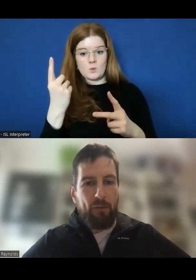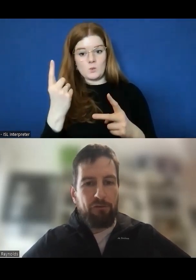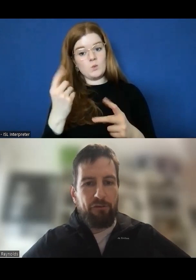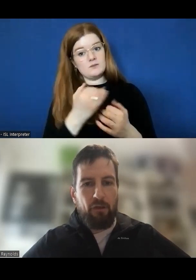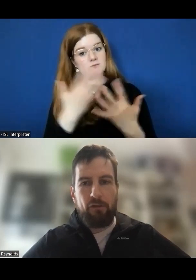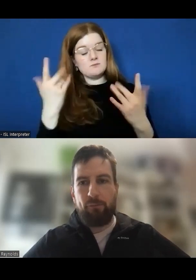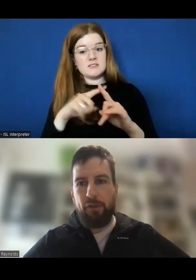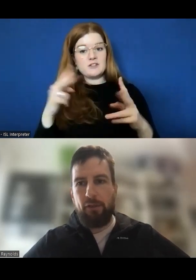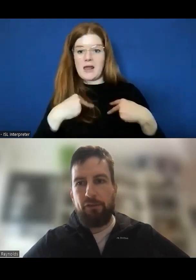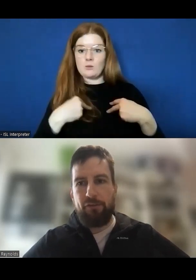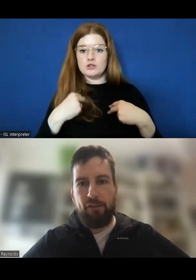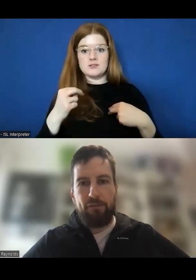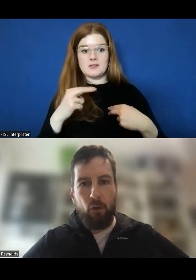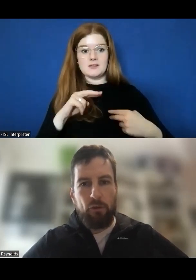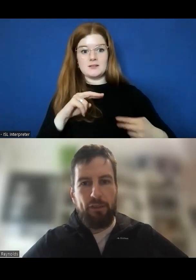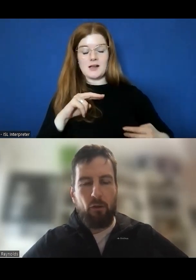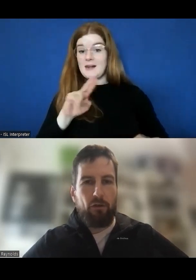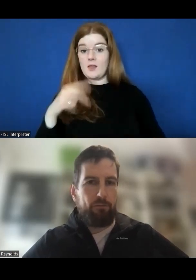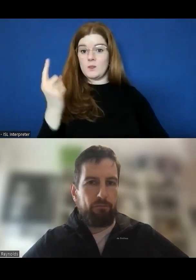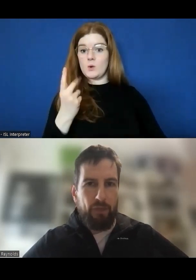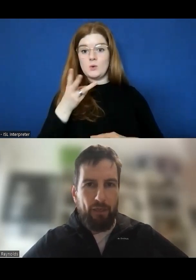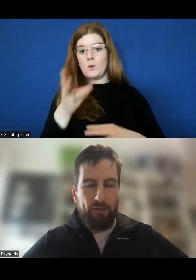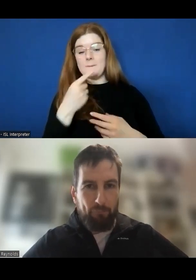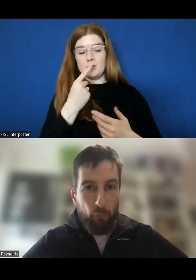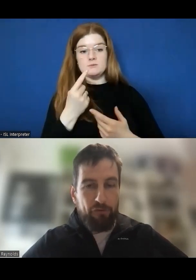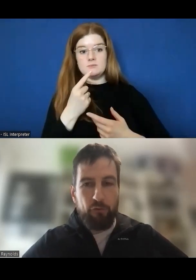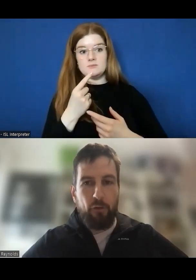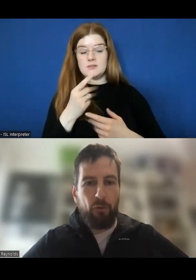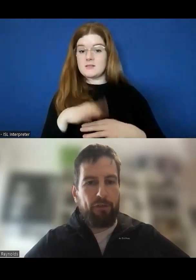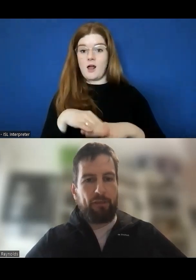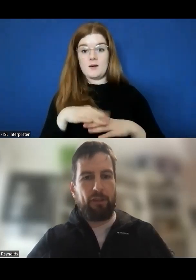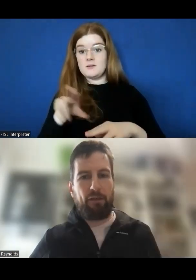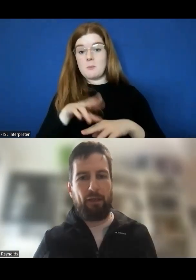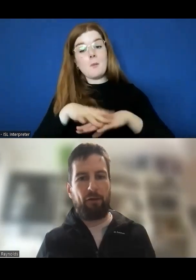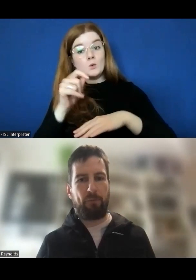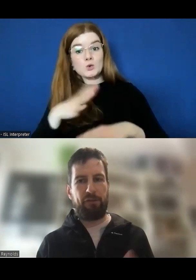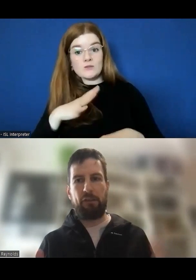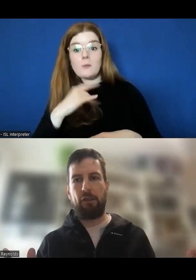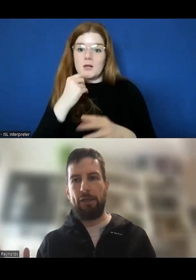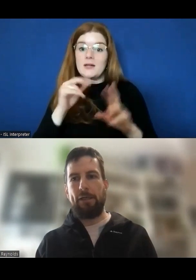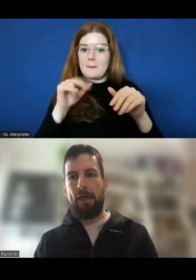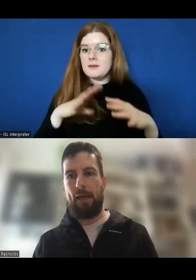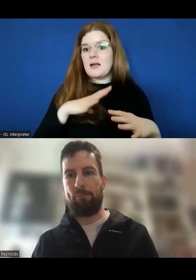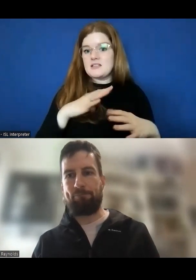number of languages, and not by any means to say it's the only or the most useful, but it has